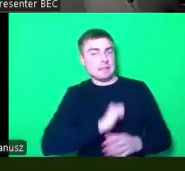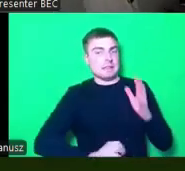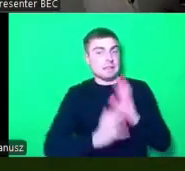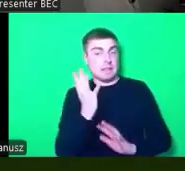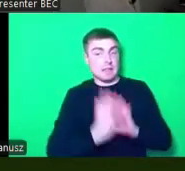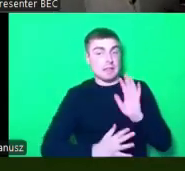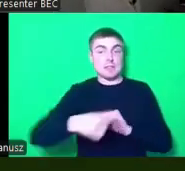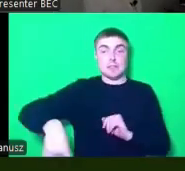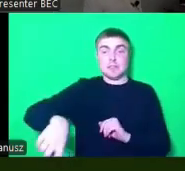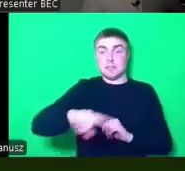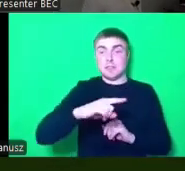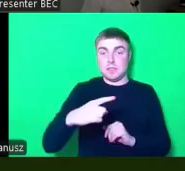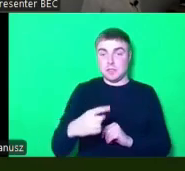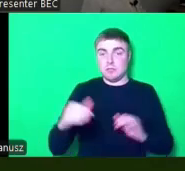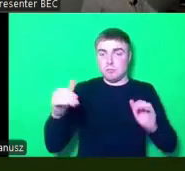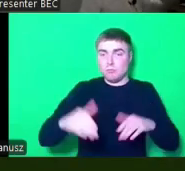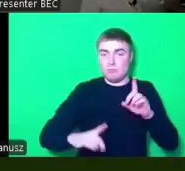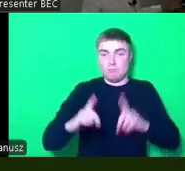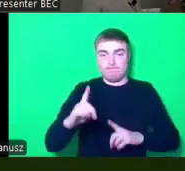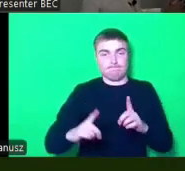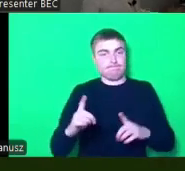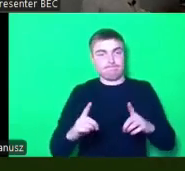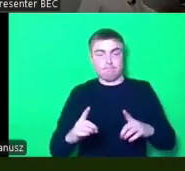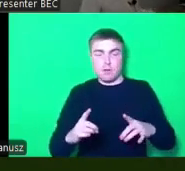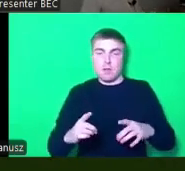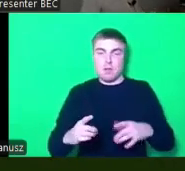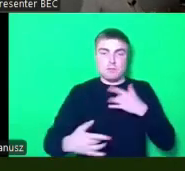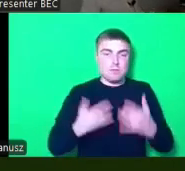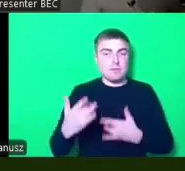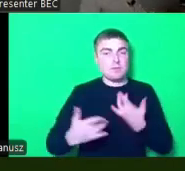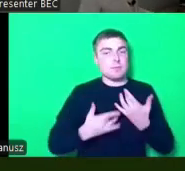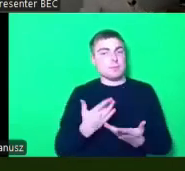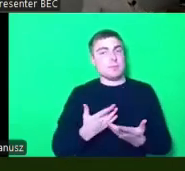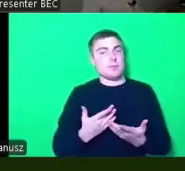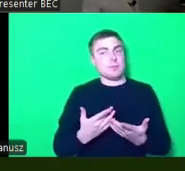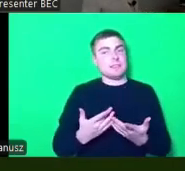forest height is important. We need big trees, continuous